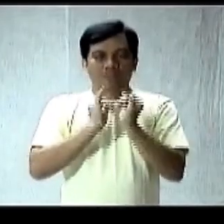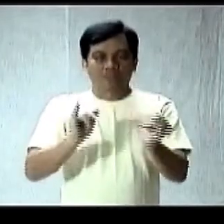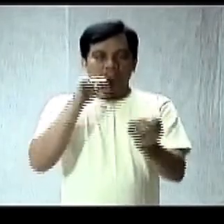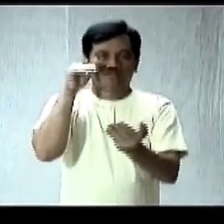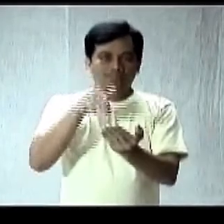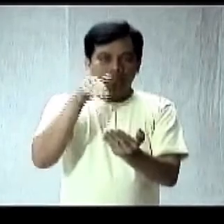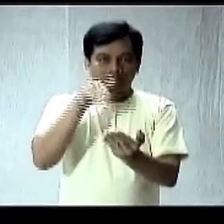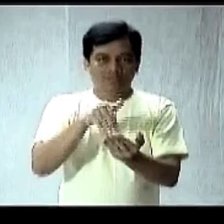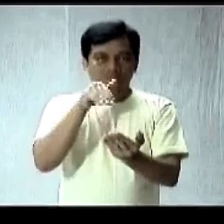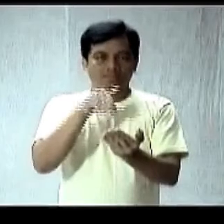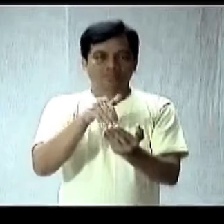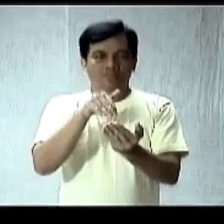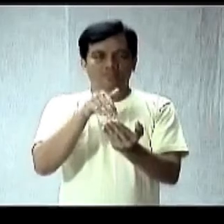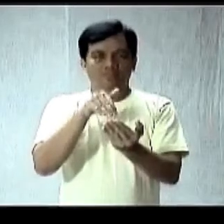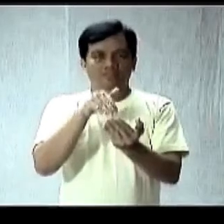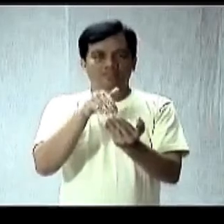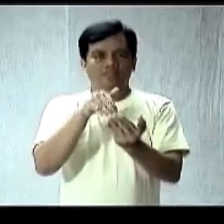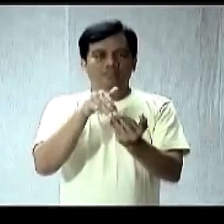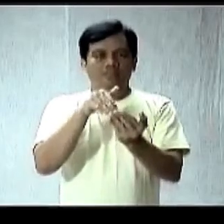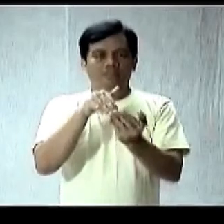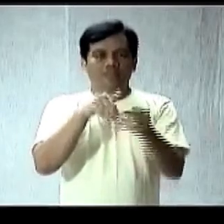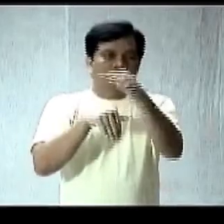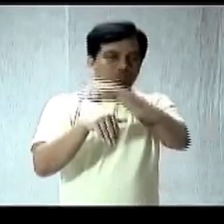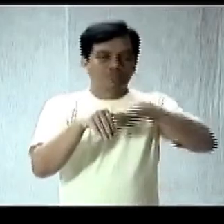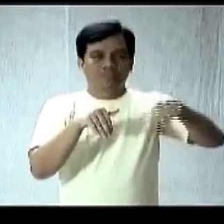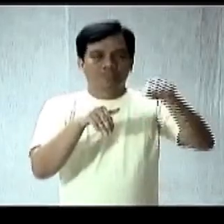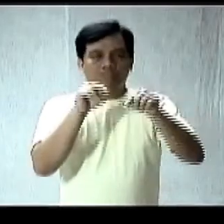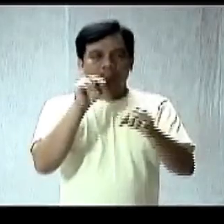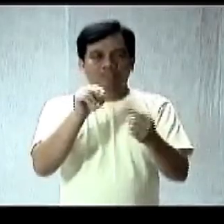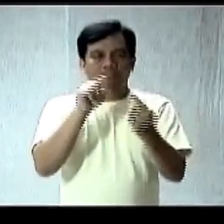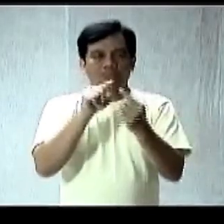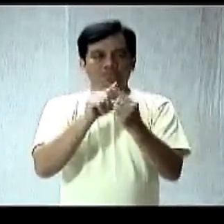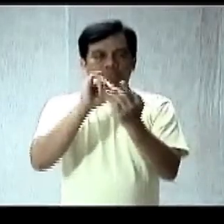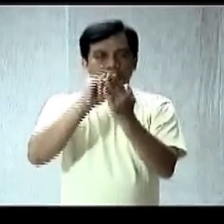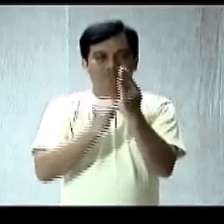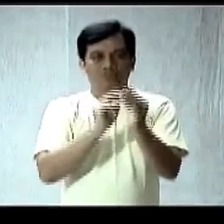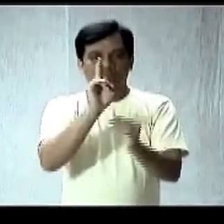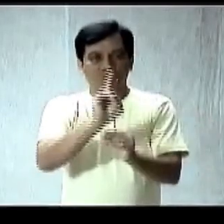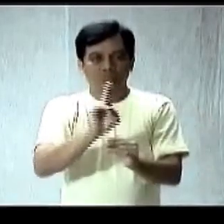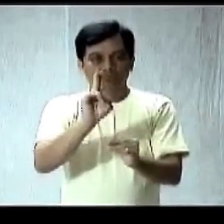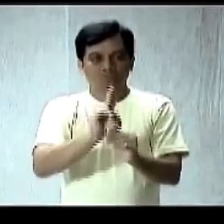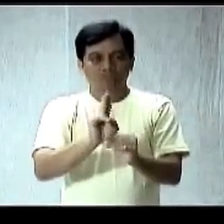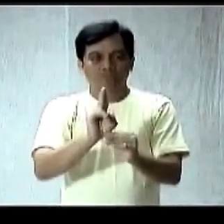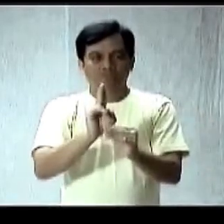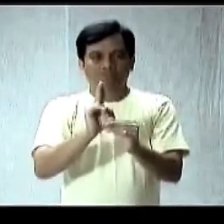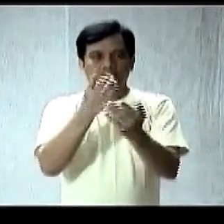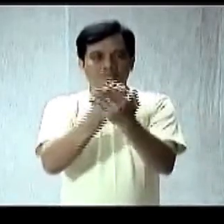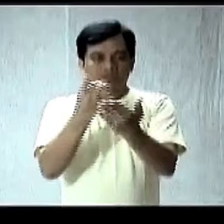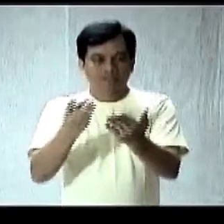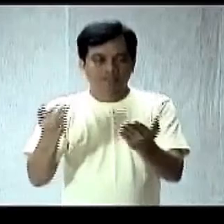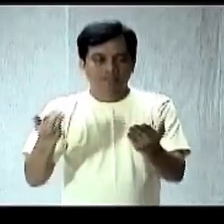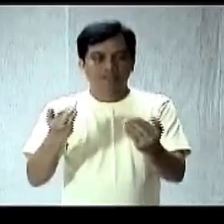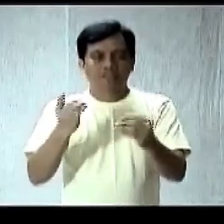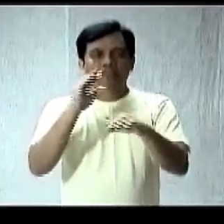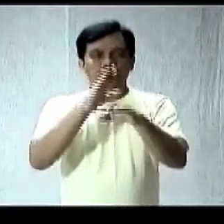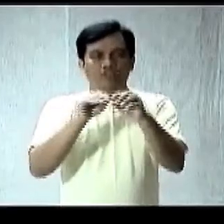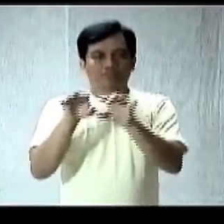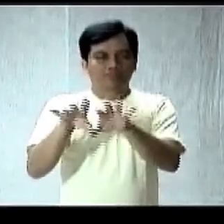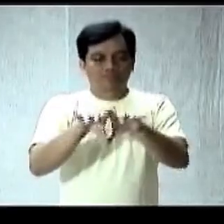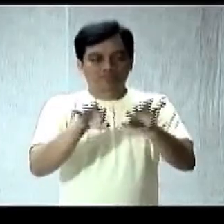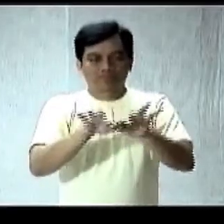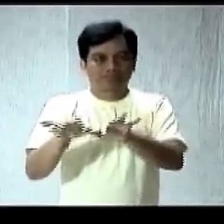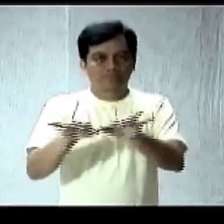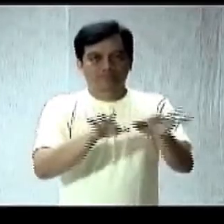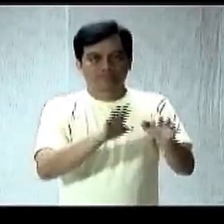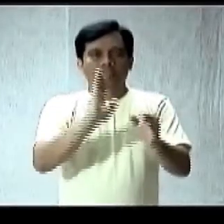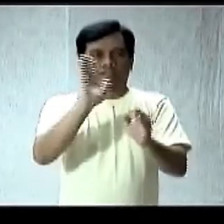when I'm still studying, we need to just use a device. That's what we are calling